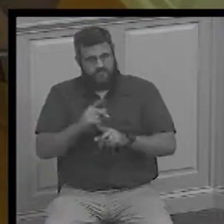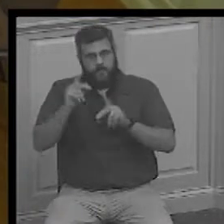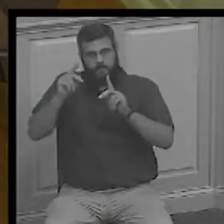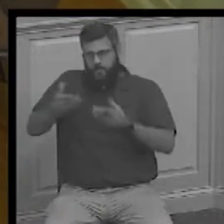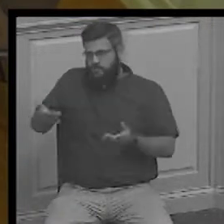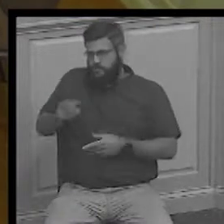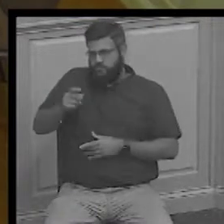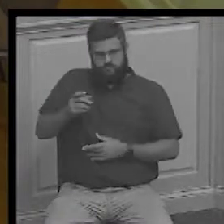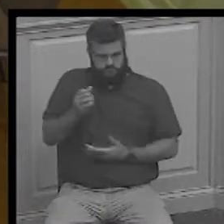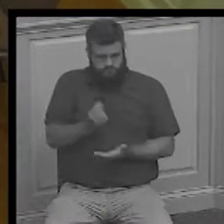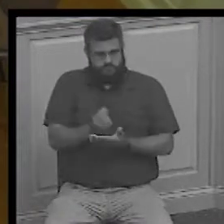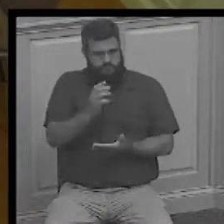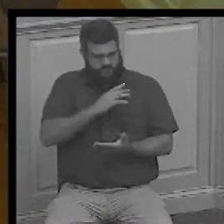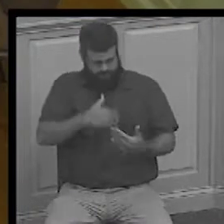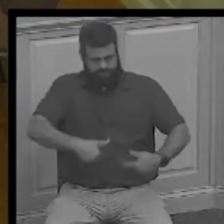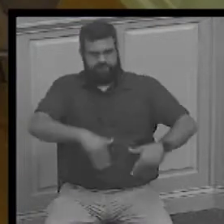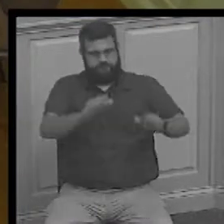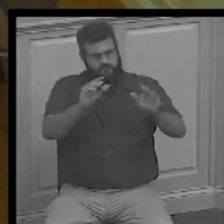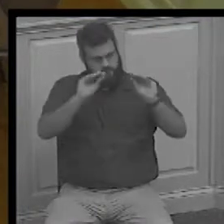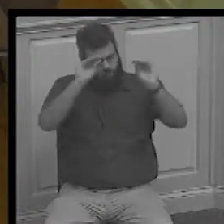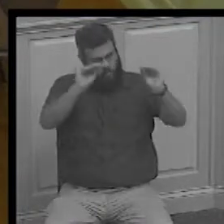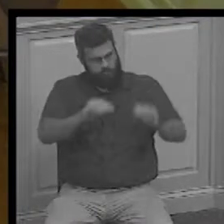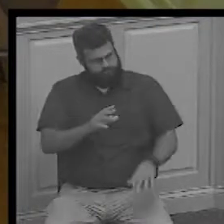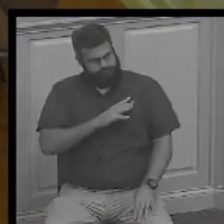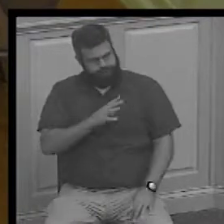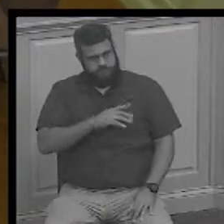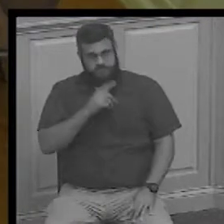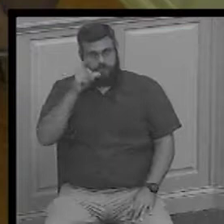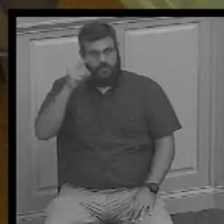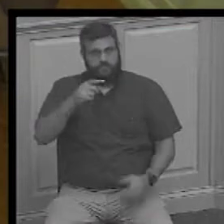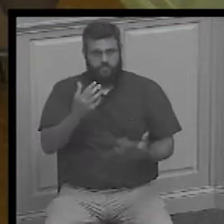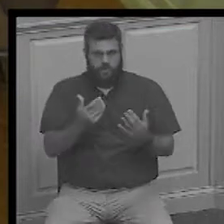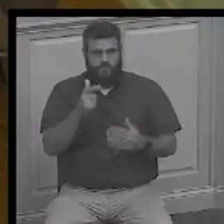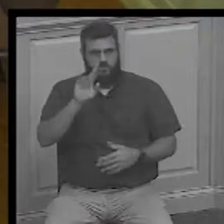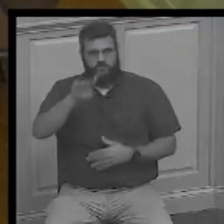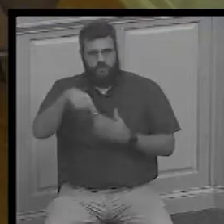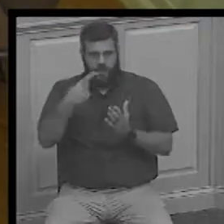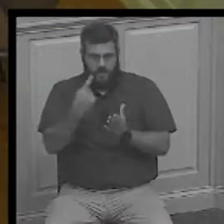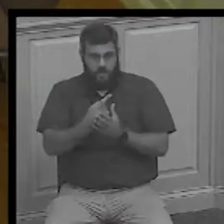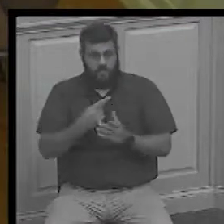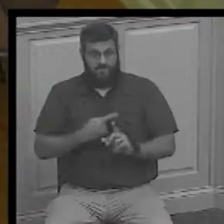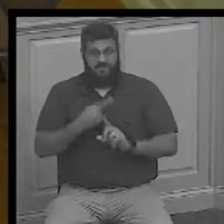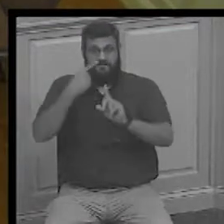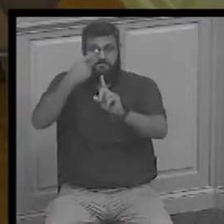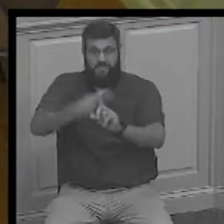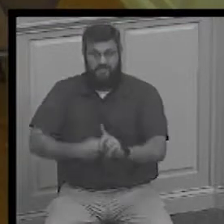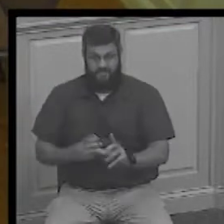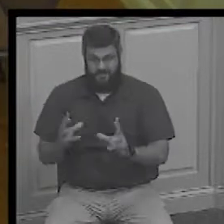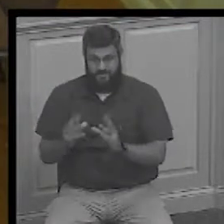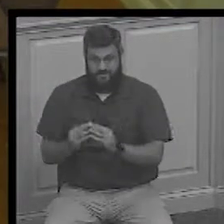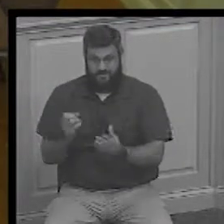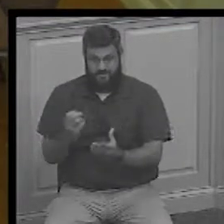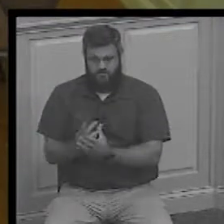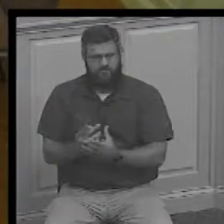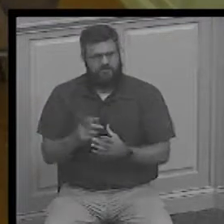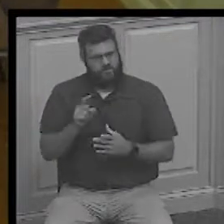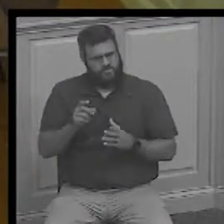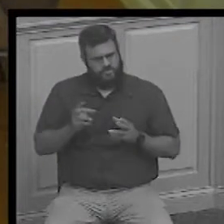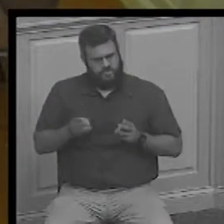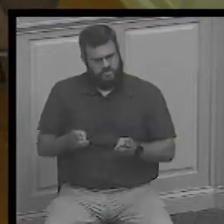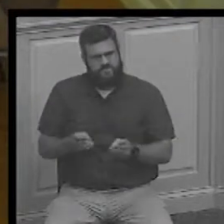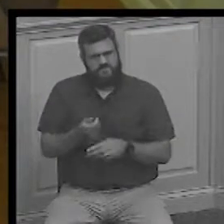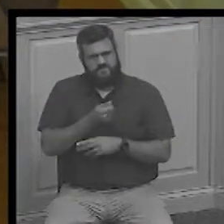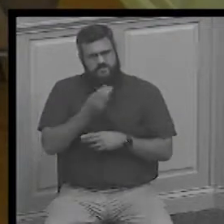thank you, have a nice day, go put your sign up. You shouldn't have to wait 24 hours or to the next monthly meeting to get that approved. So there's a